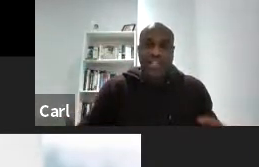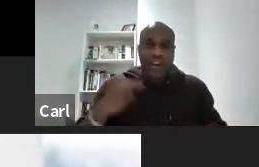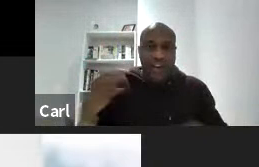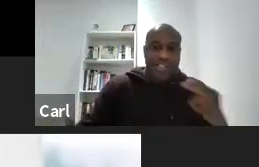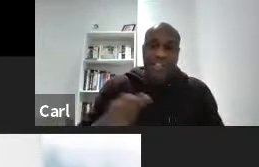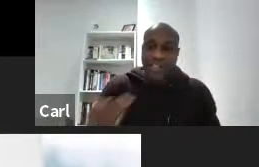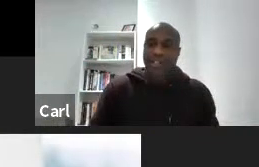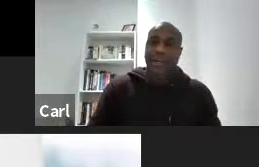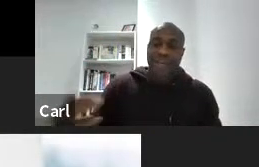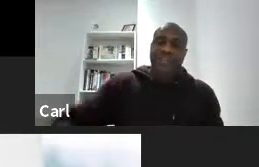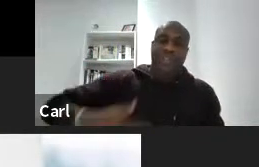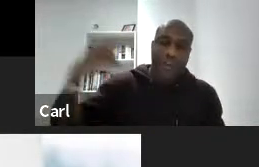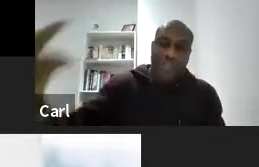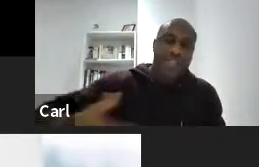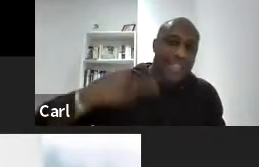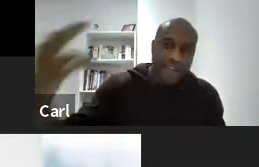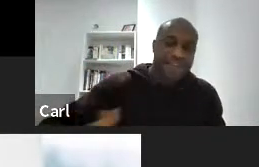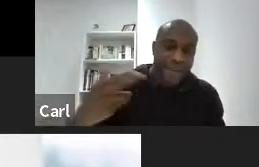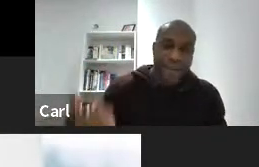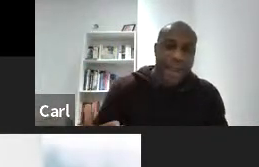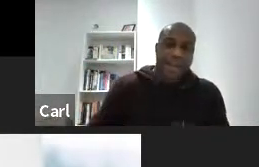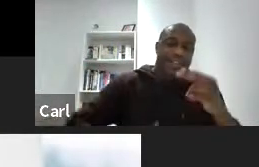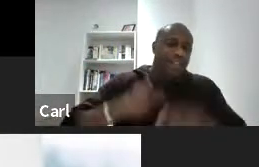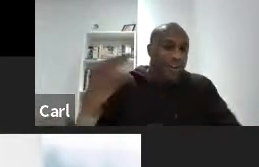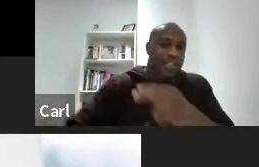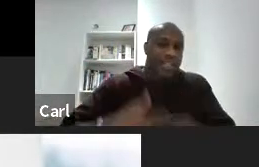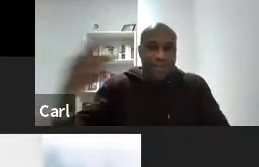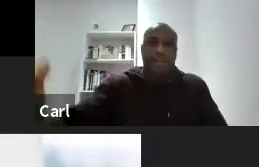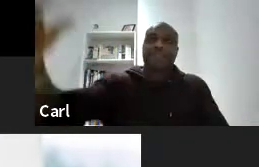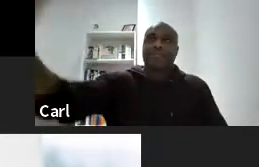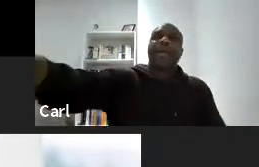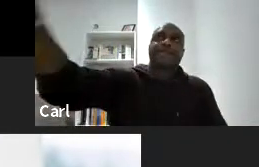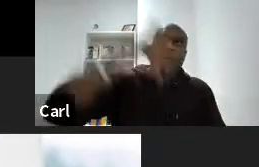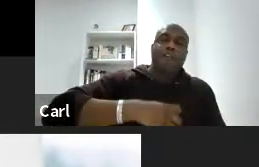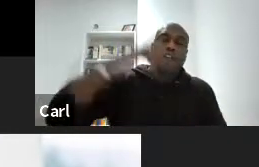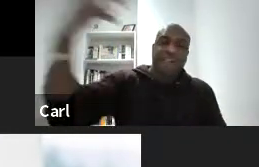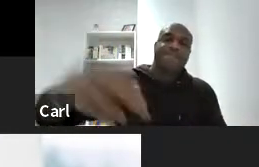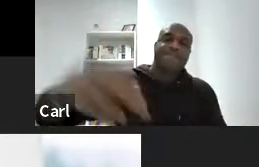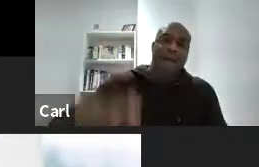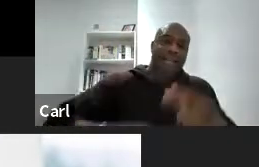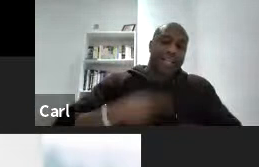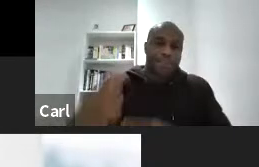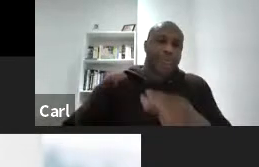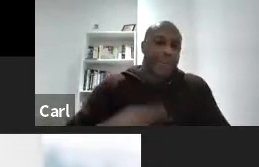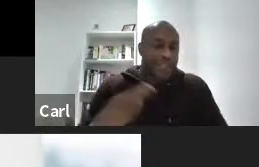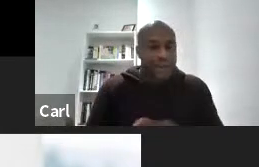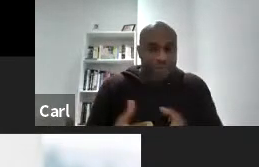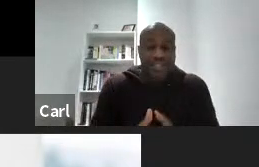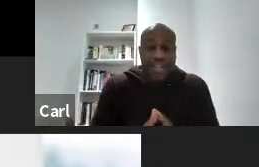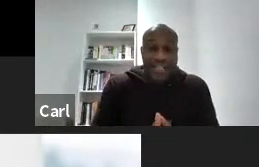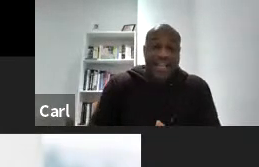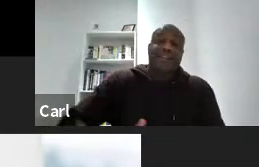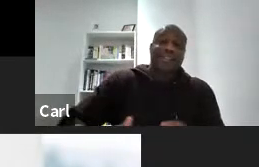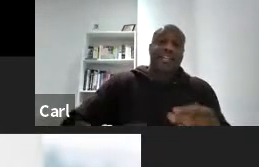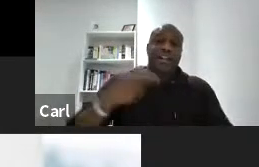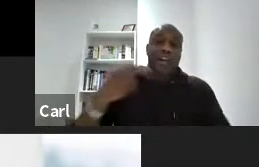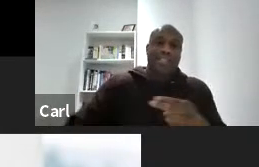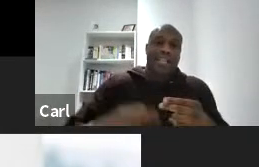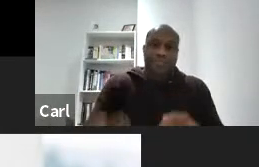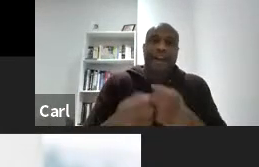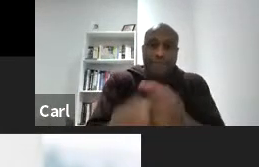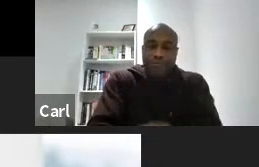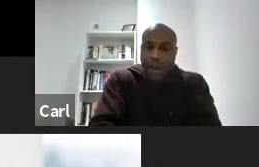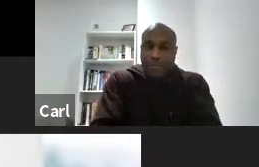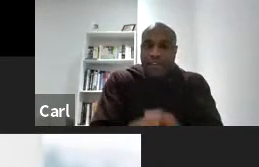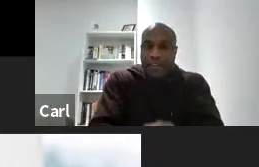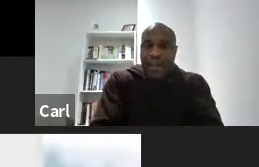mindset to constantly learn, to constantly get feedback, to constantly involve that feedback in your prototype process, to then